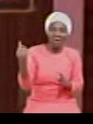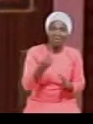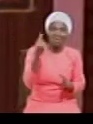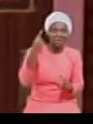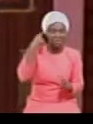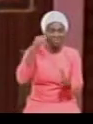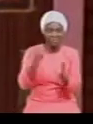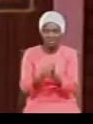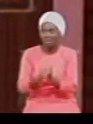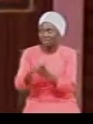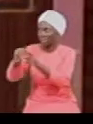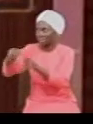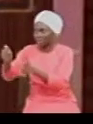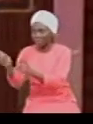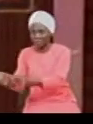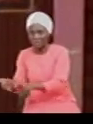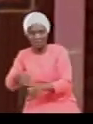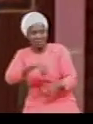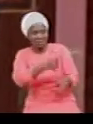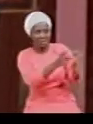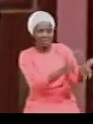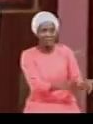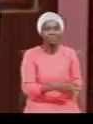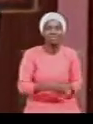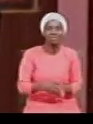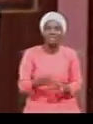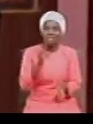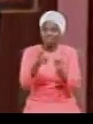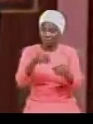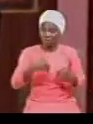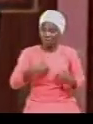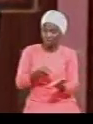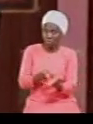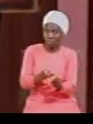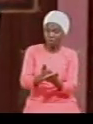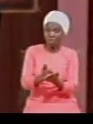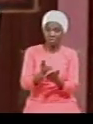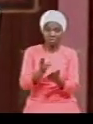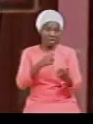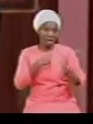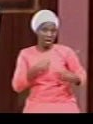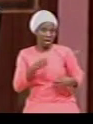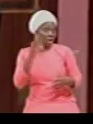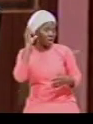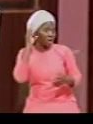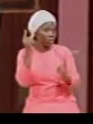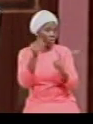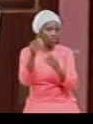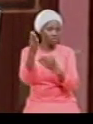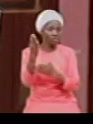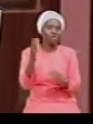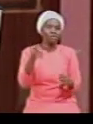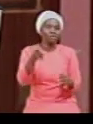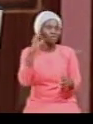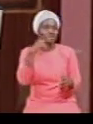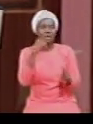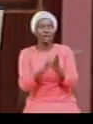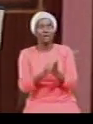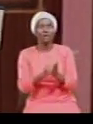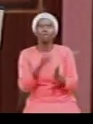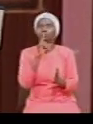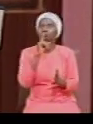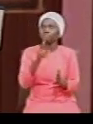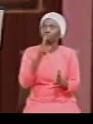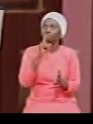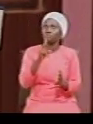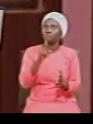that other person. If you have an honest heart and you hear the word of God, you say, that's true.